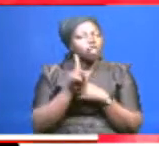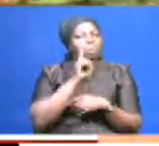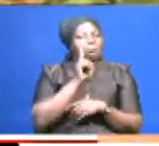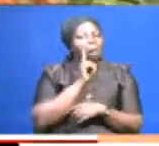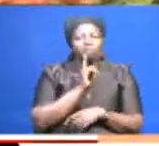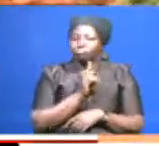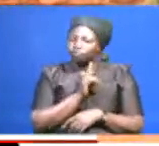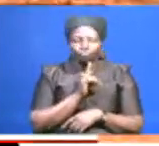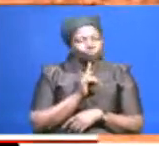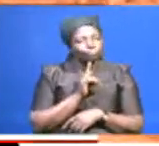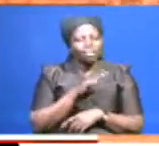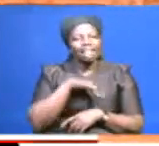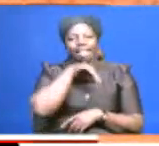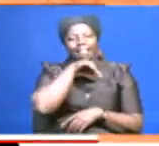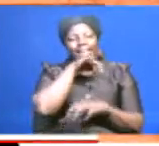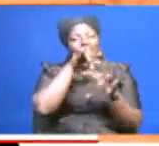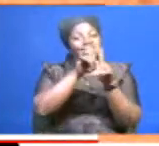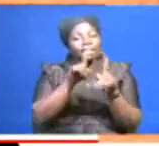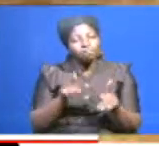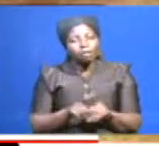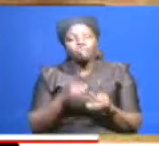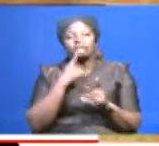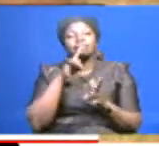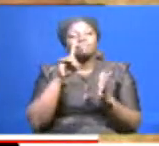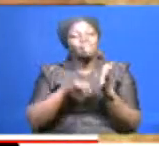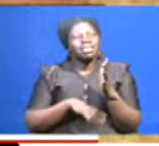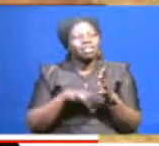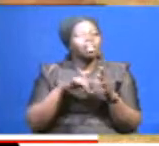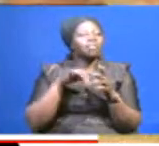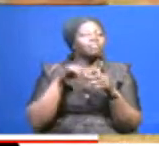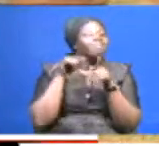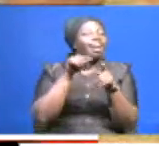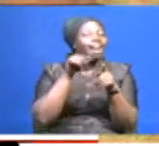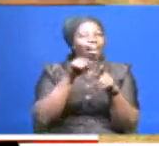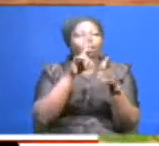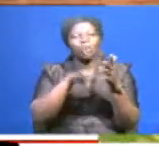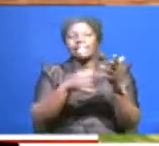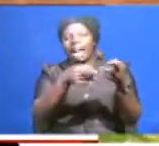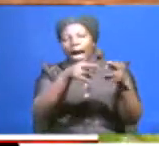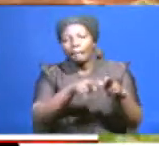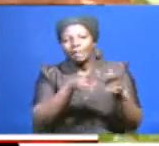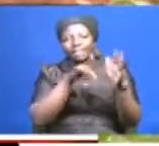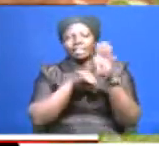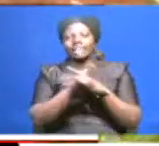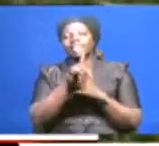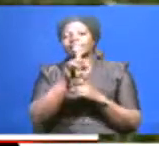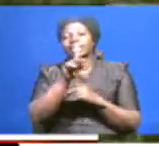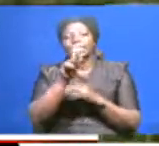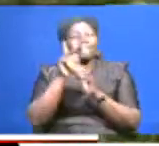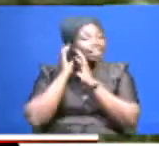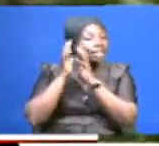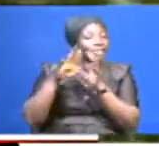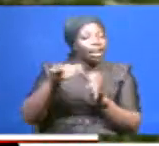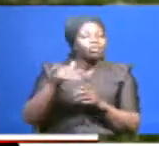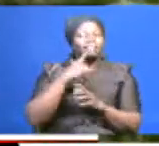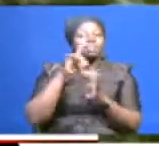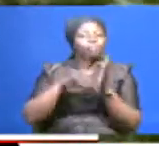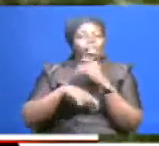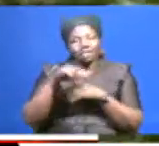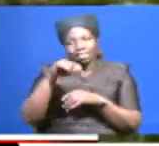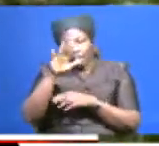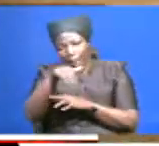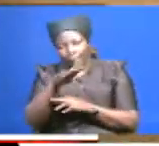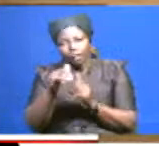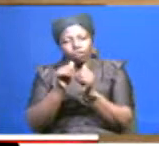the meantime weighed on the unfolding events in Shakaola, Kilifi County, saying it is only Parliament with the advice of the Judicial Service